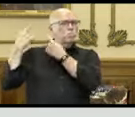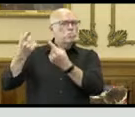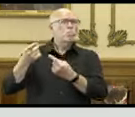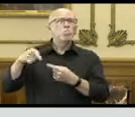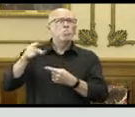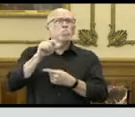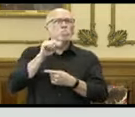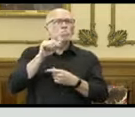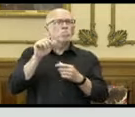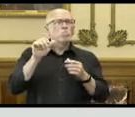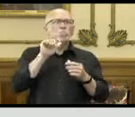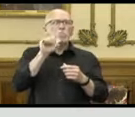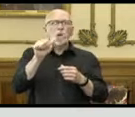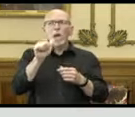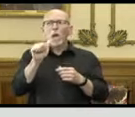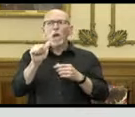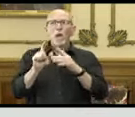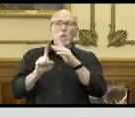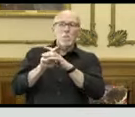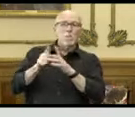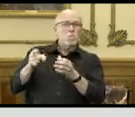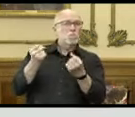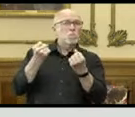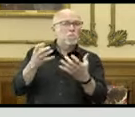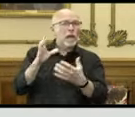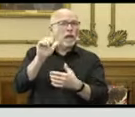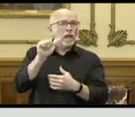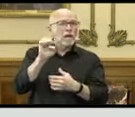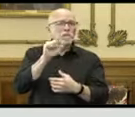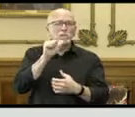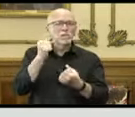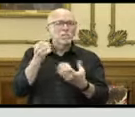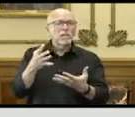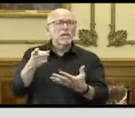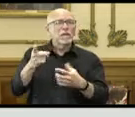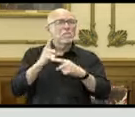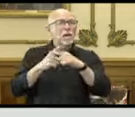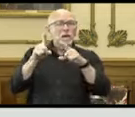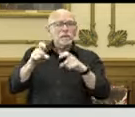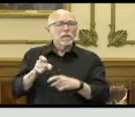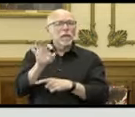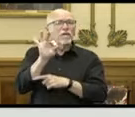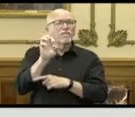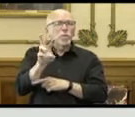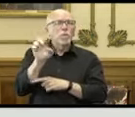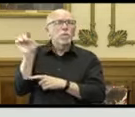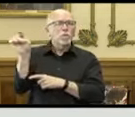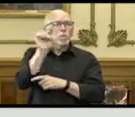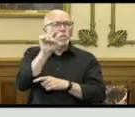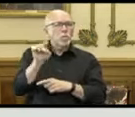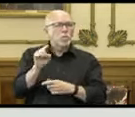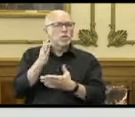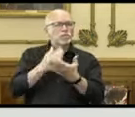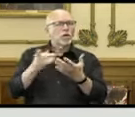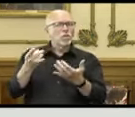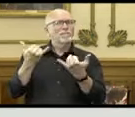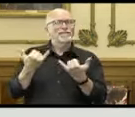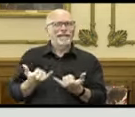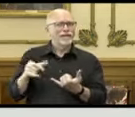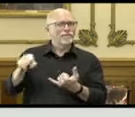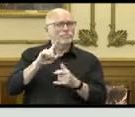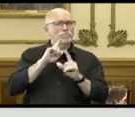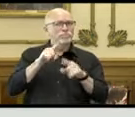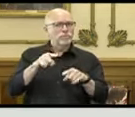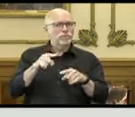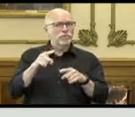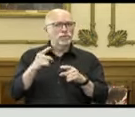never even been a blip on the radar screen for positive tests and in some cases reporting